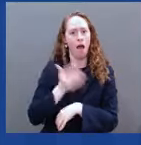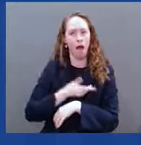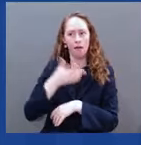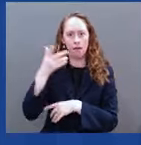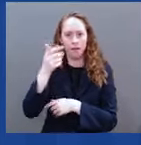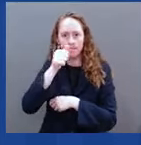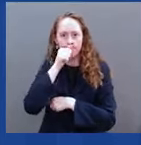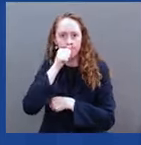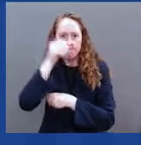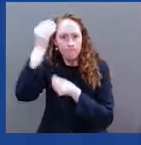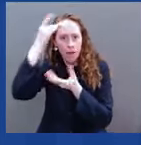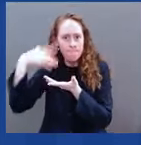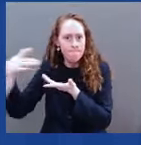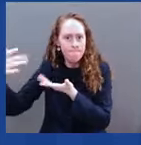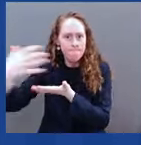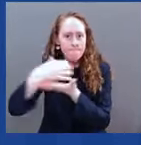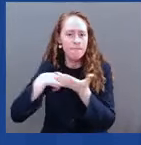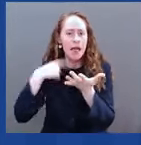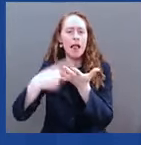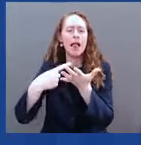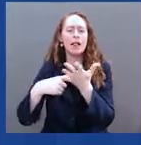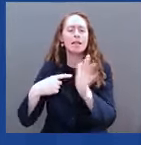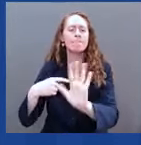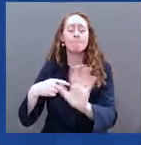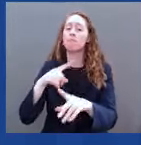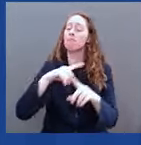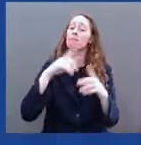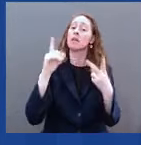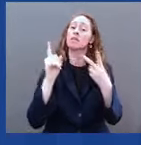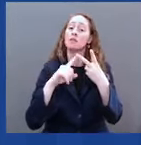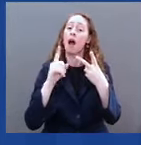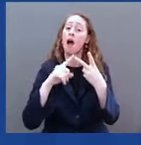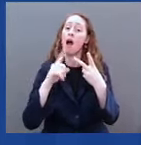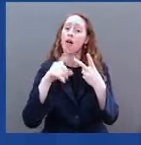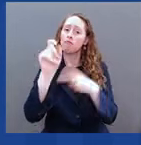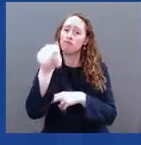of the response would depend on the nature of the use.